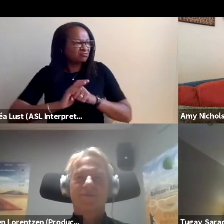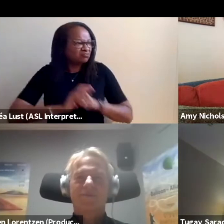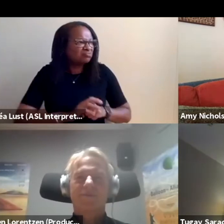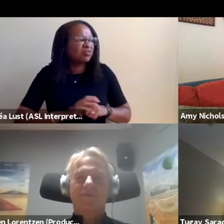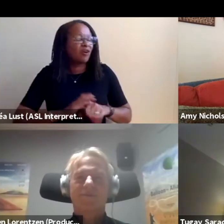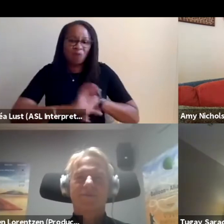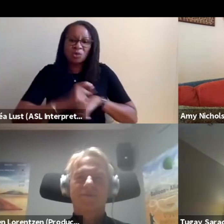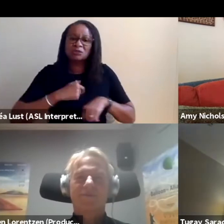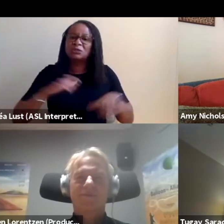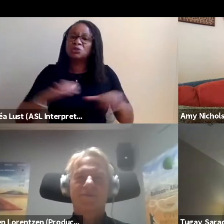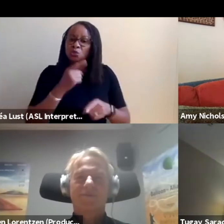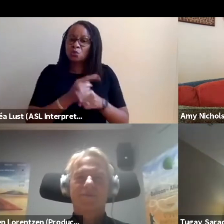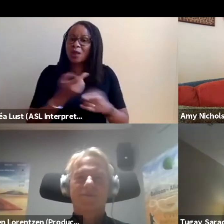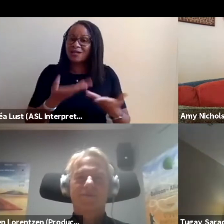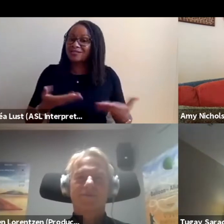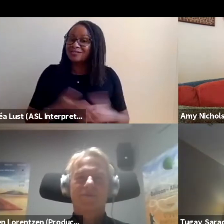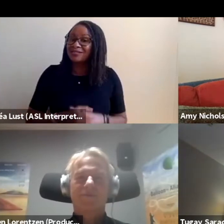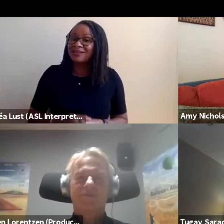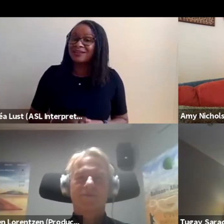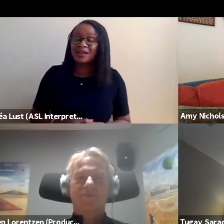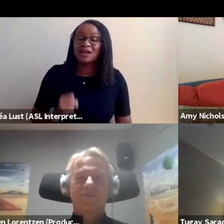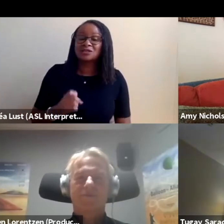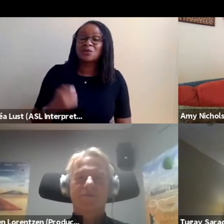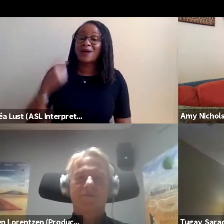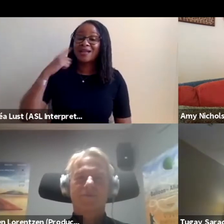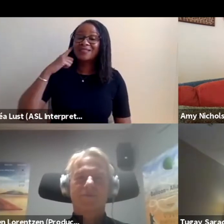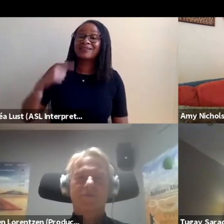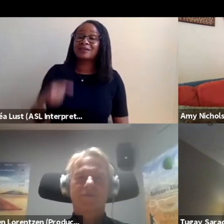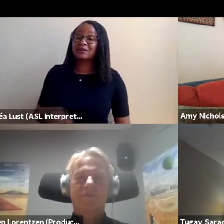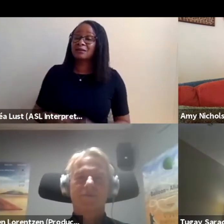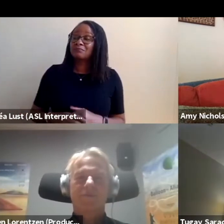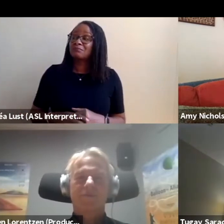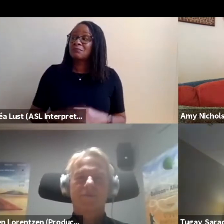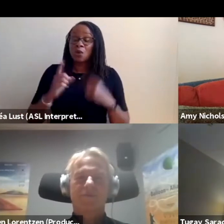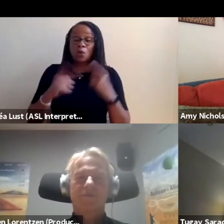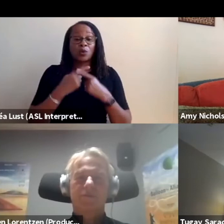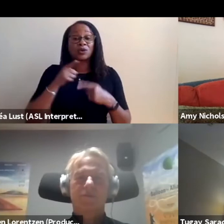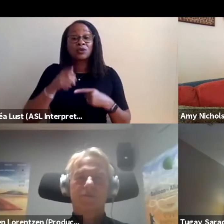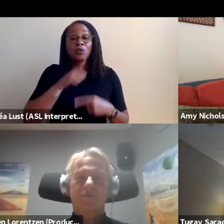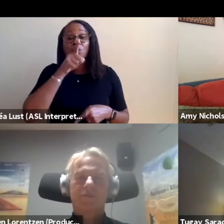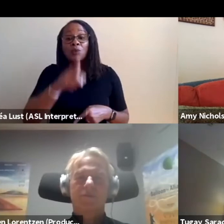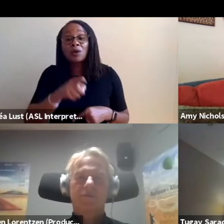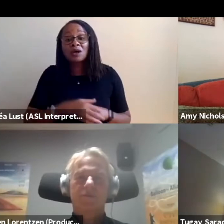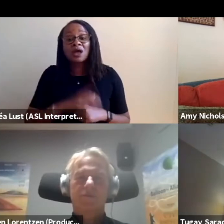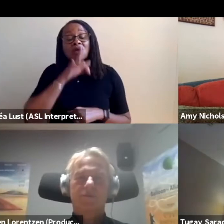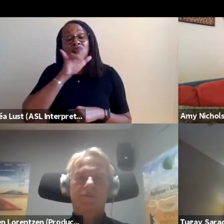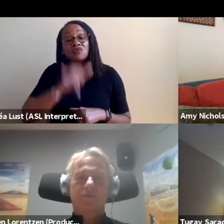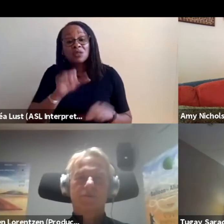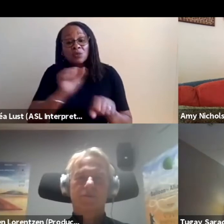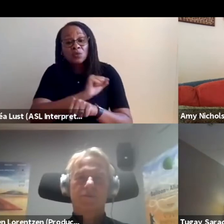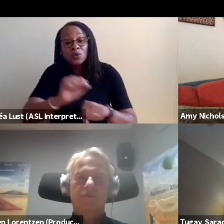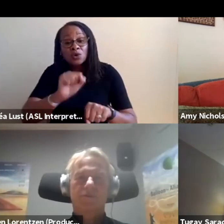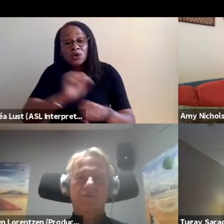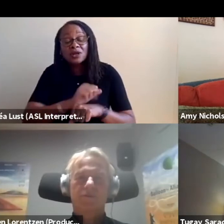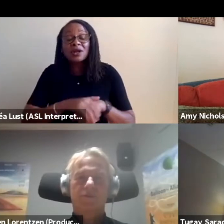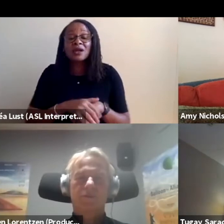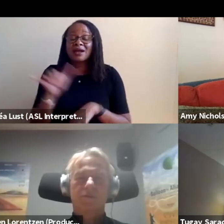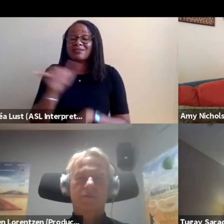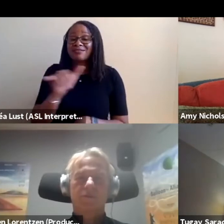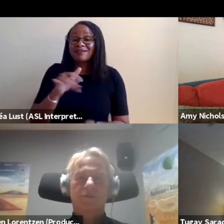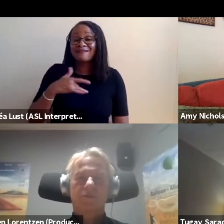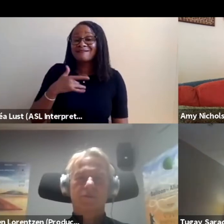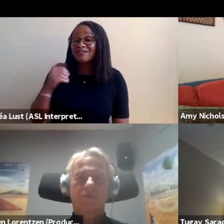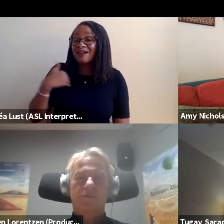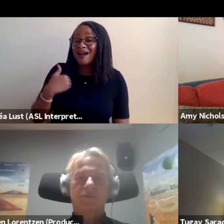So I think that was like, I think when you are really working, like you feel like you